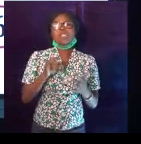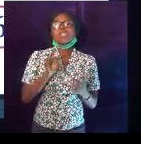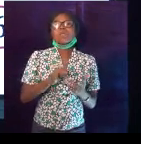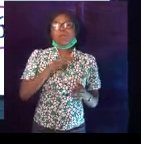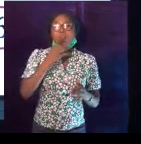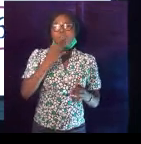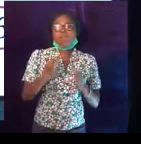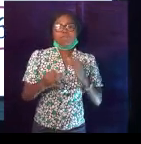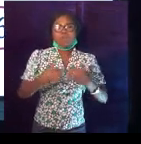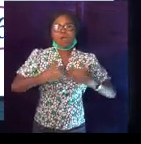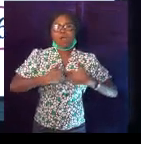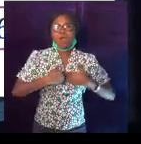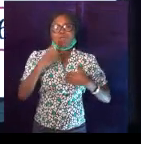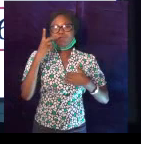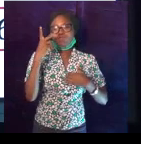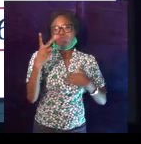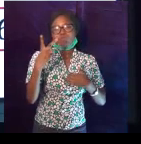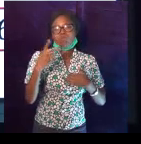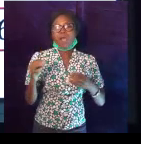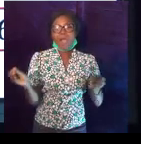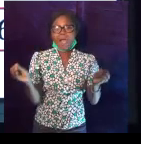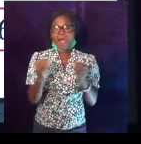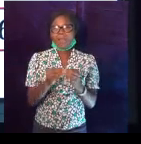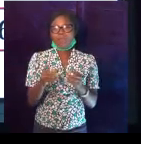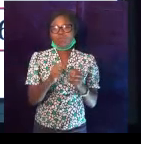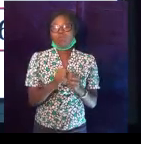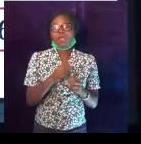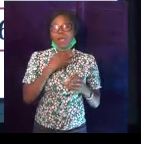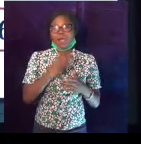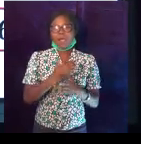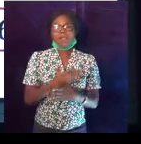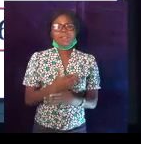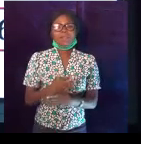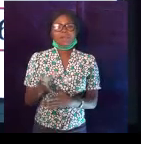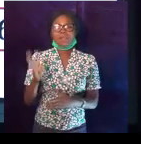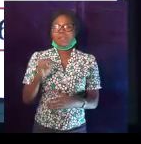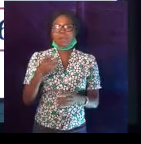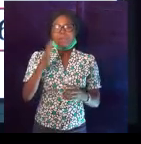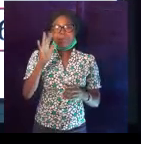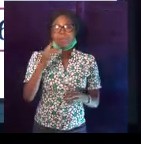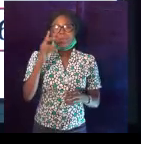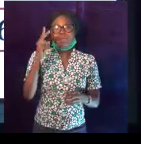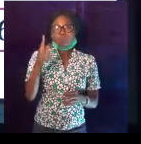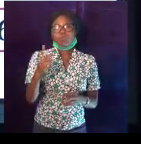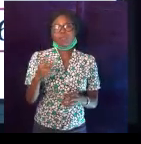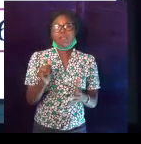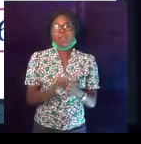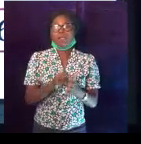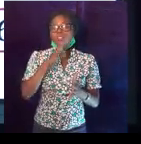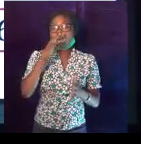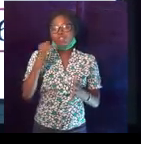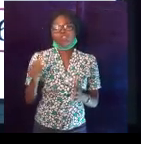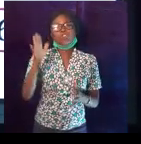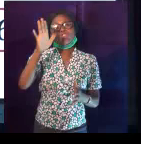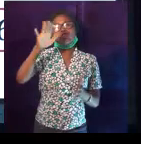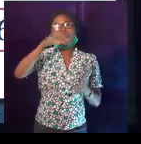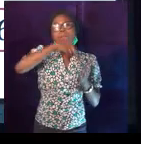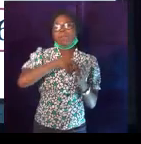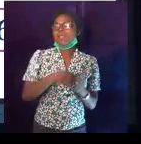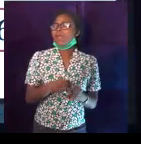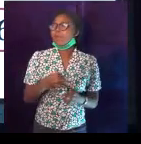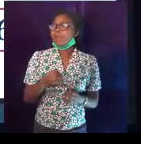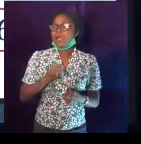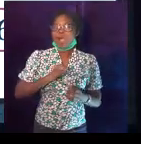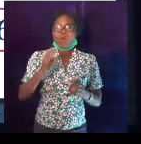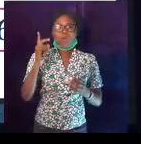middle, that's your median. But if you have 2 numbers in the middle, add them together and divide by 2. That is your